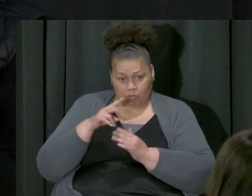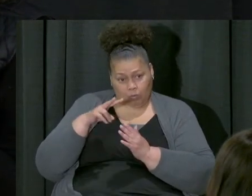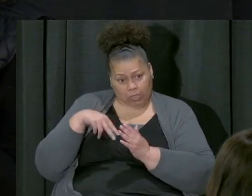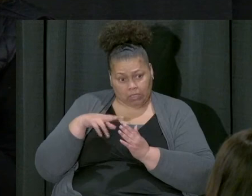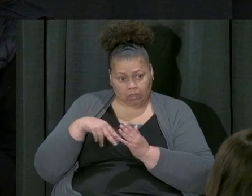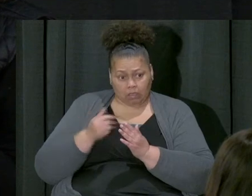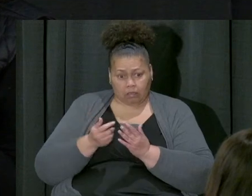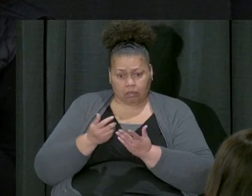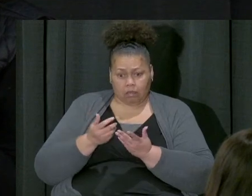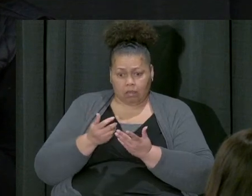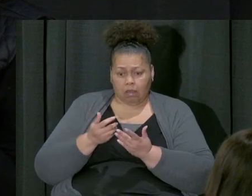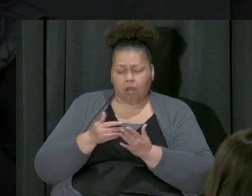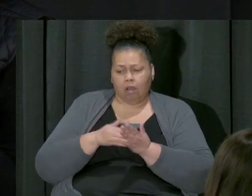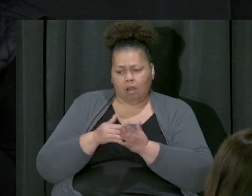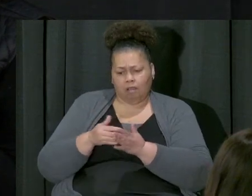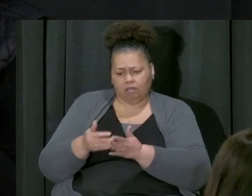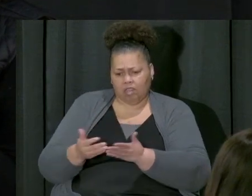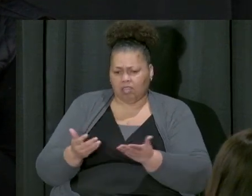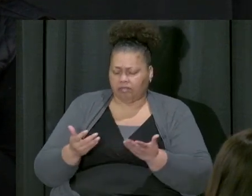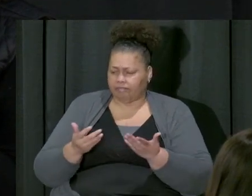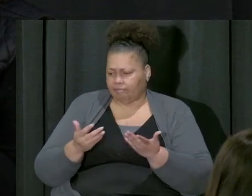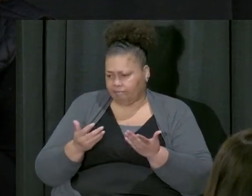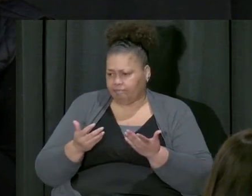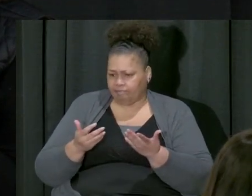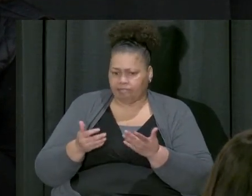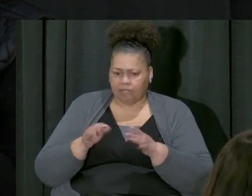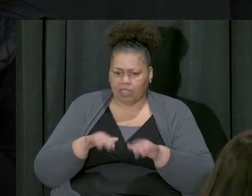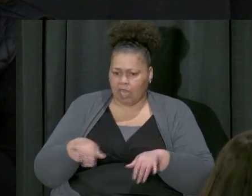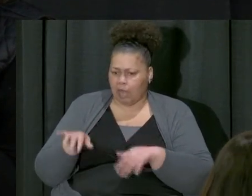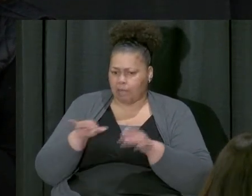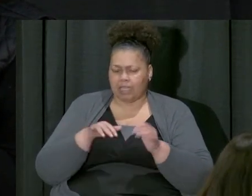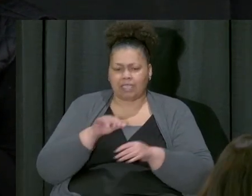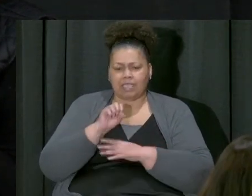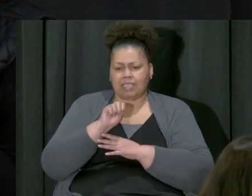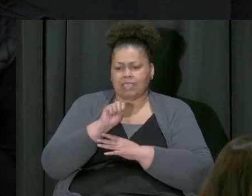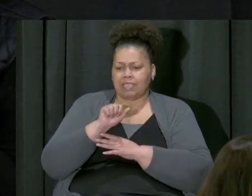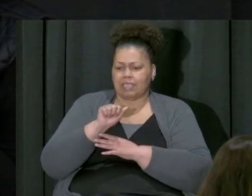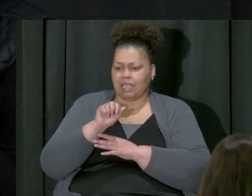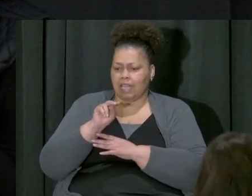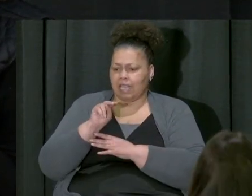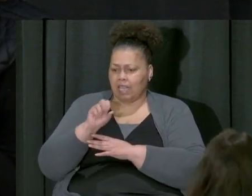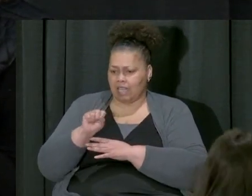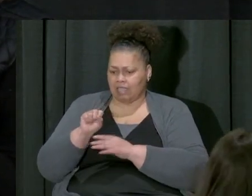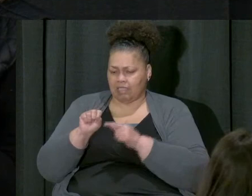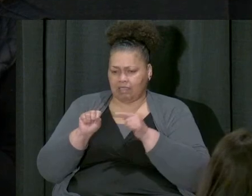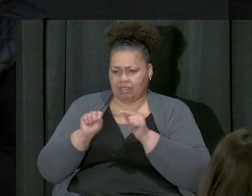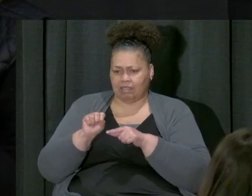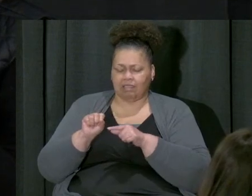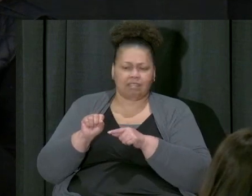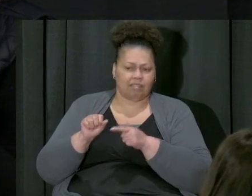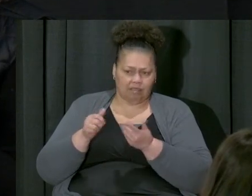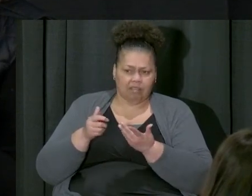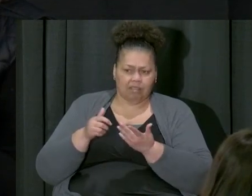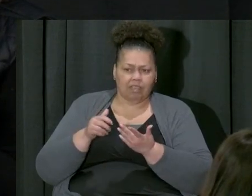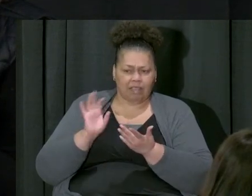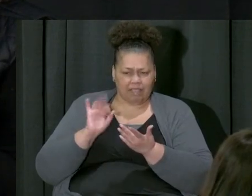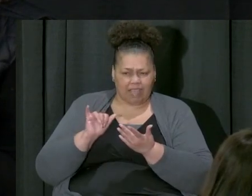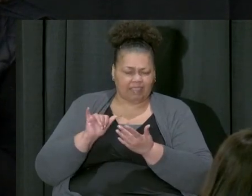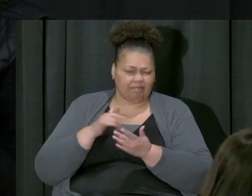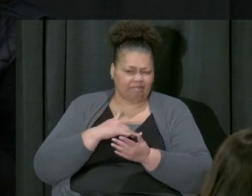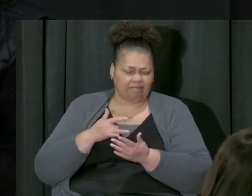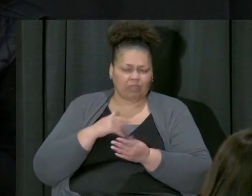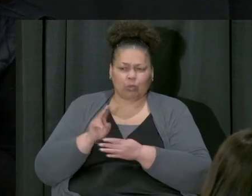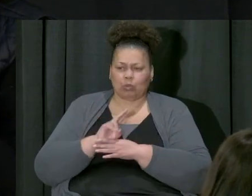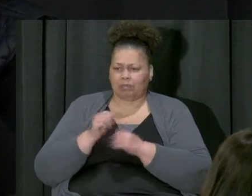Oftentimes, it's Comic Sans. It's a very common font used by dyslexic people. You can also